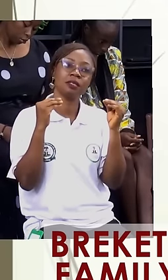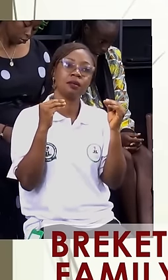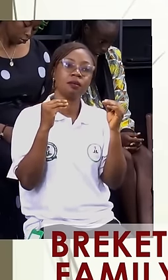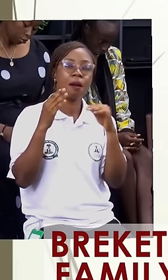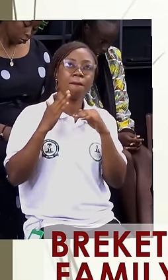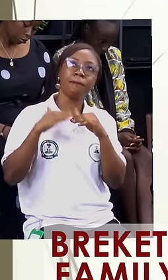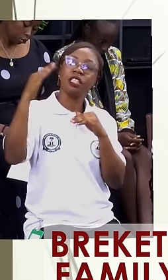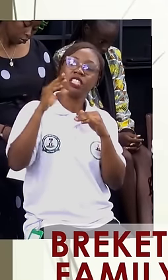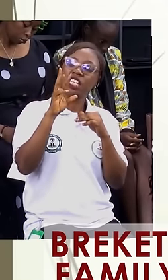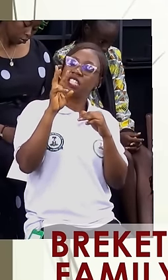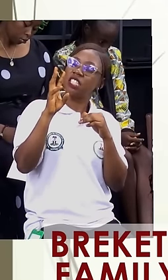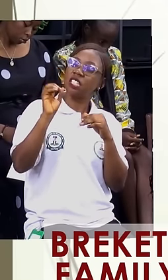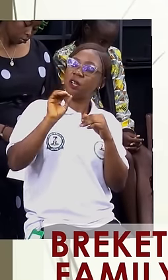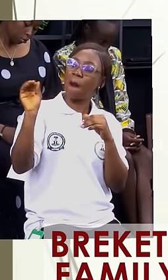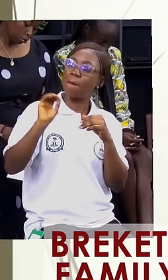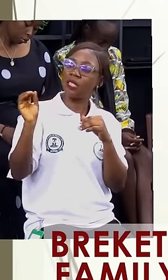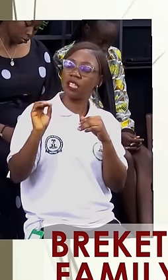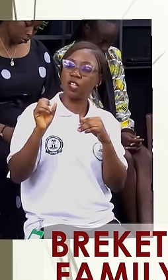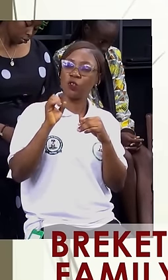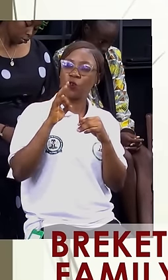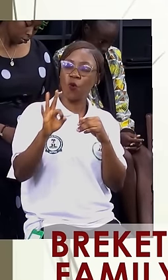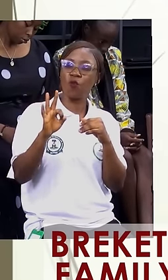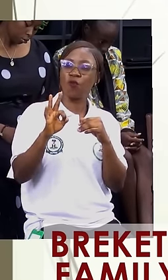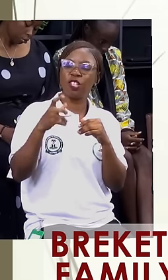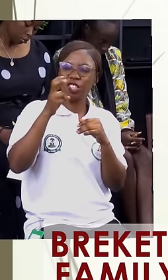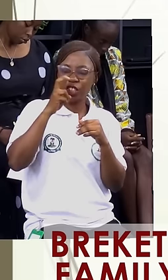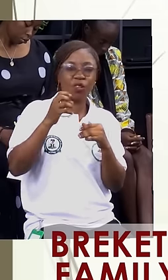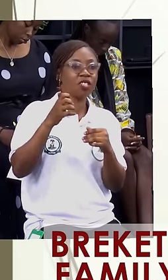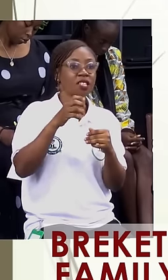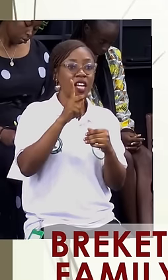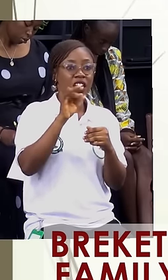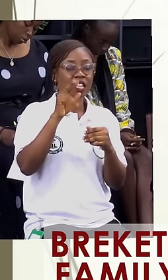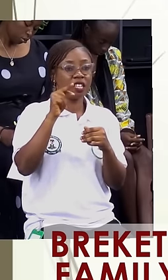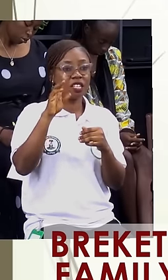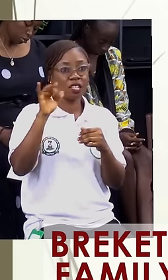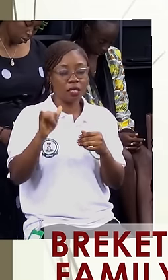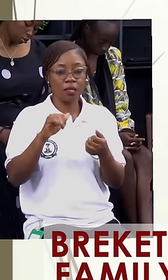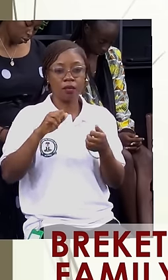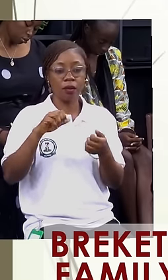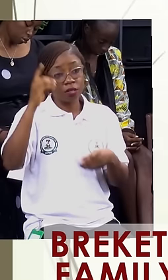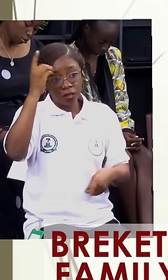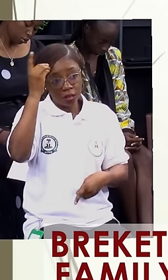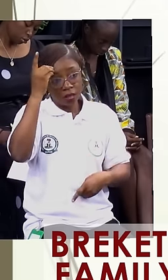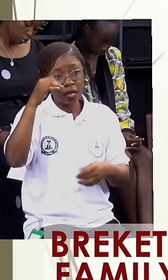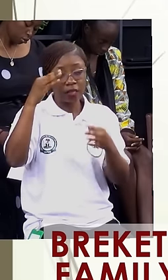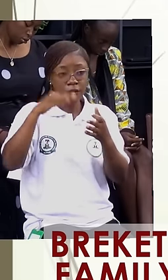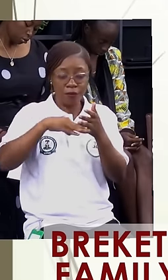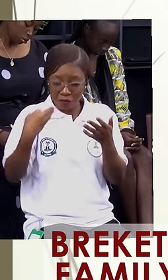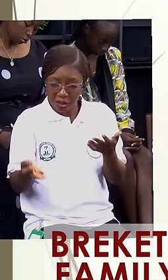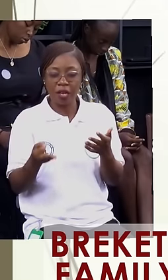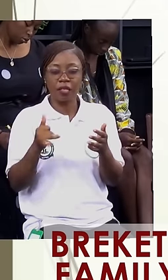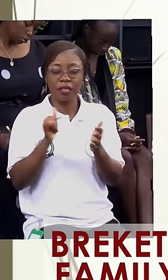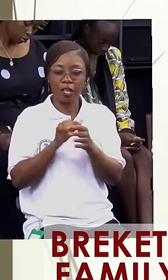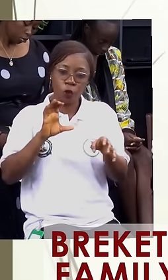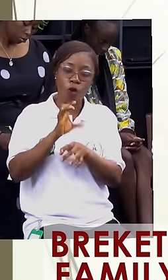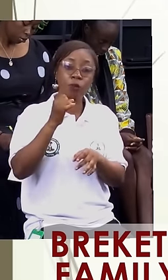than 60% of chronic kidney disease that will end up in kidney failure is caused by hypertension